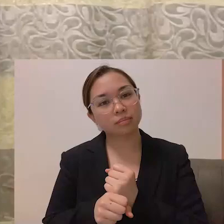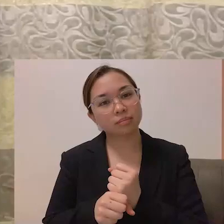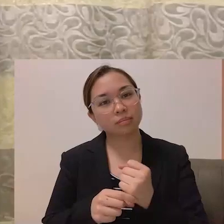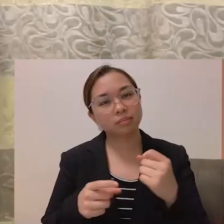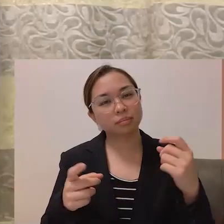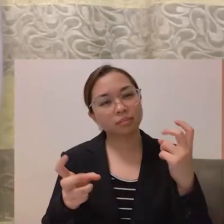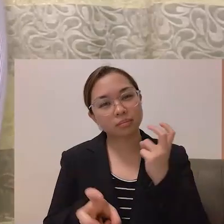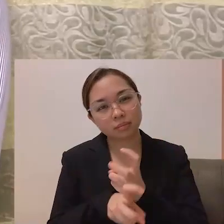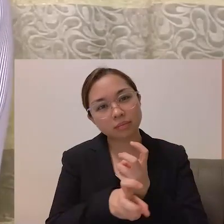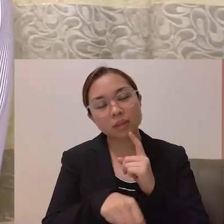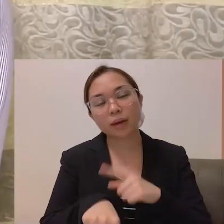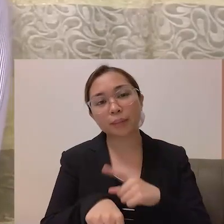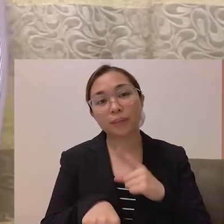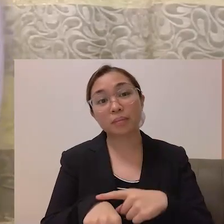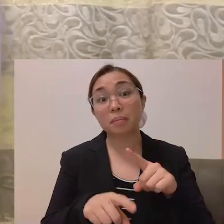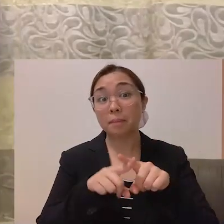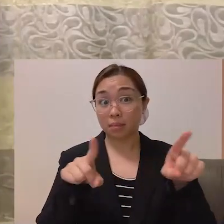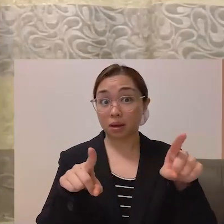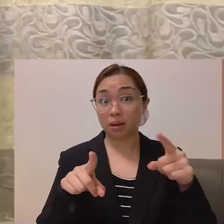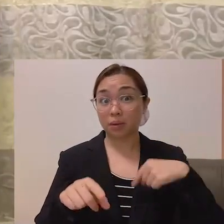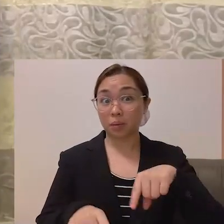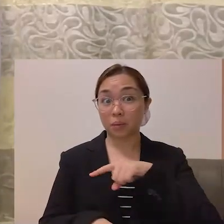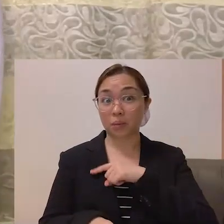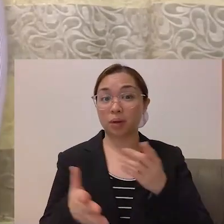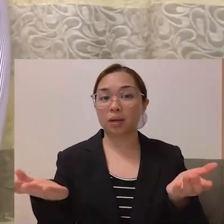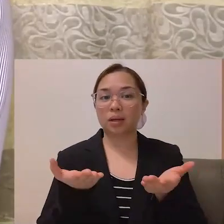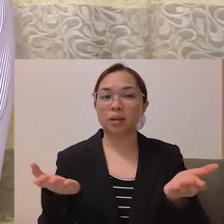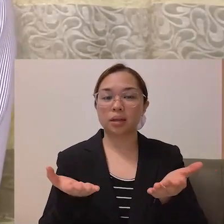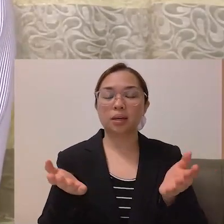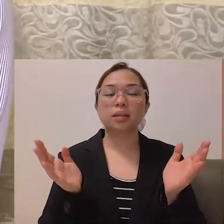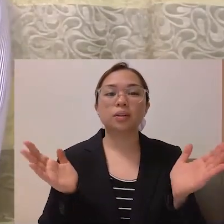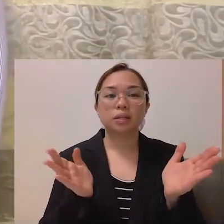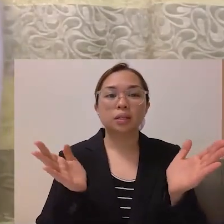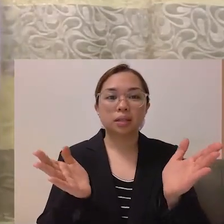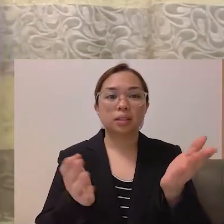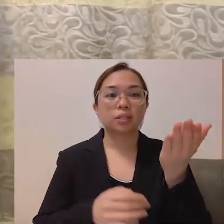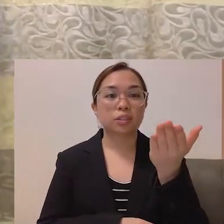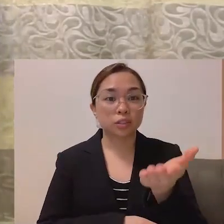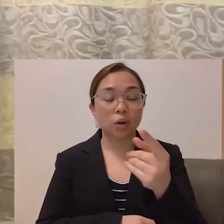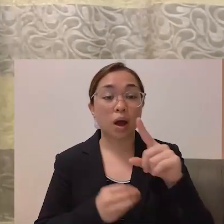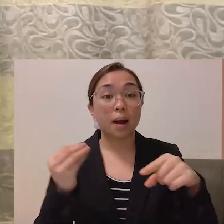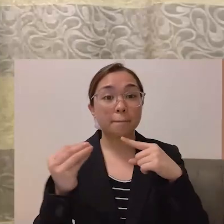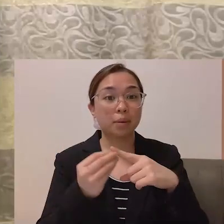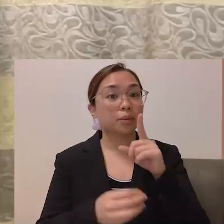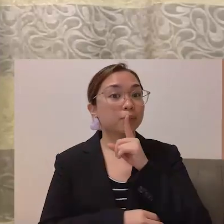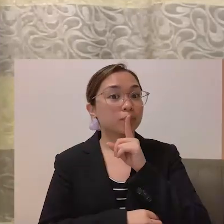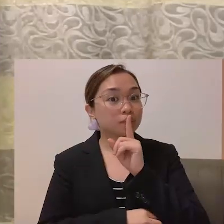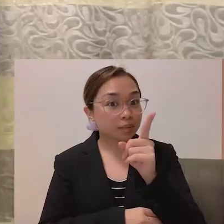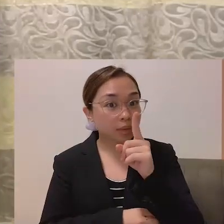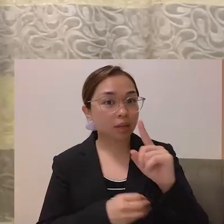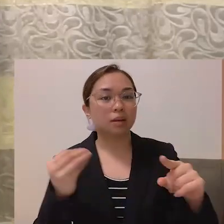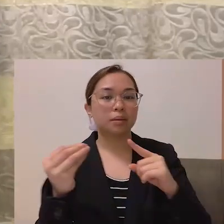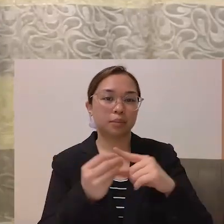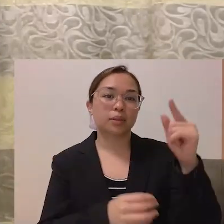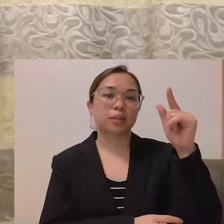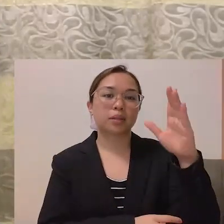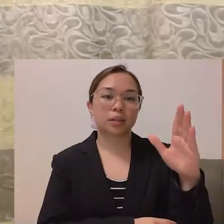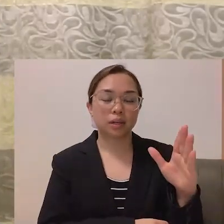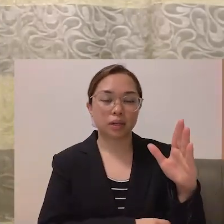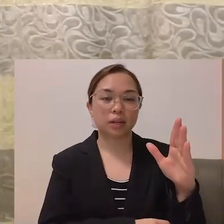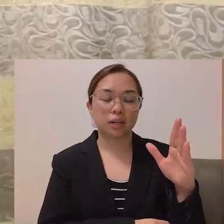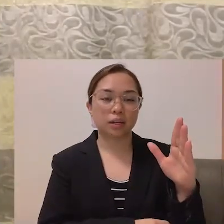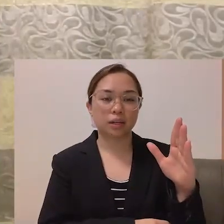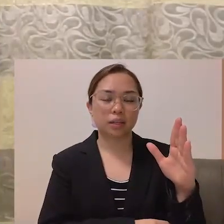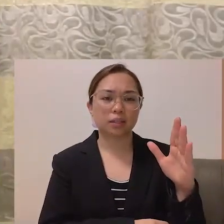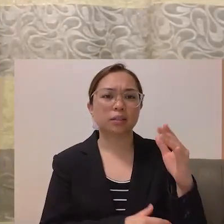with a beautiful truth about God as we come to worship. Allow me to read to you the verse from Psalm